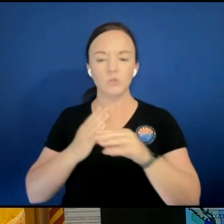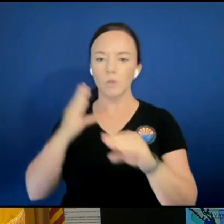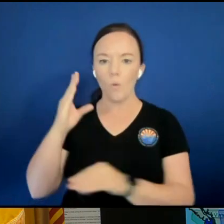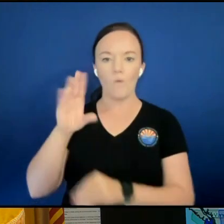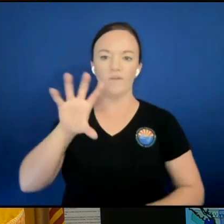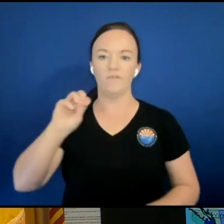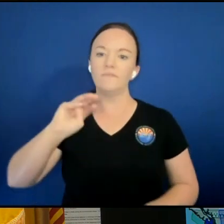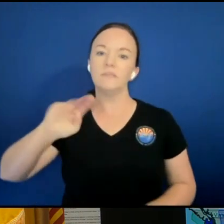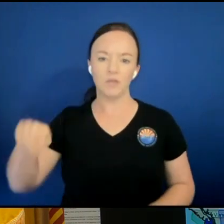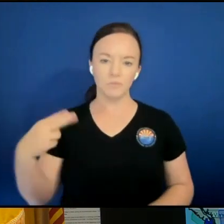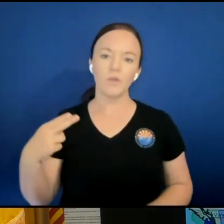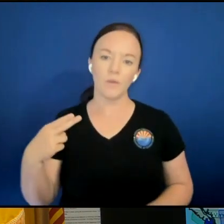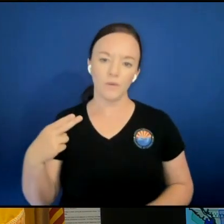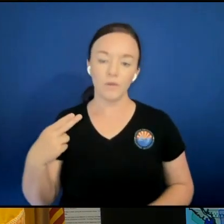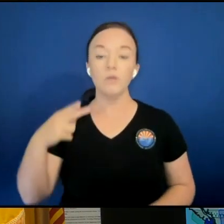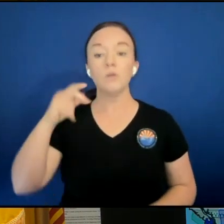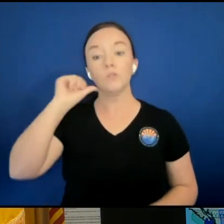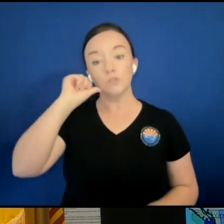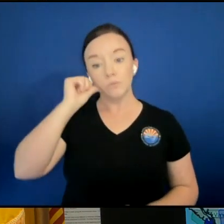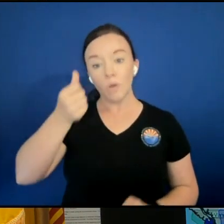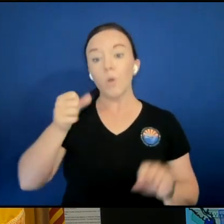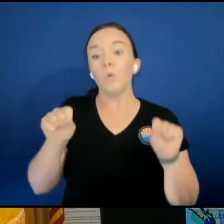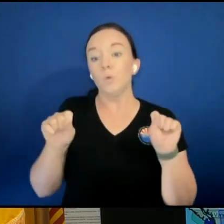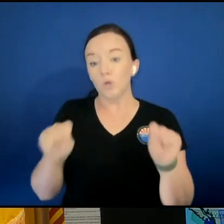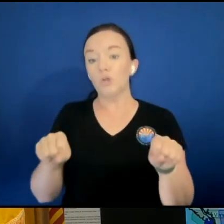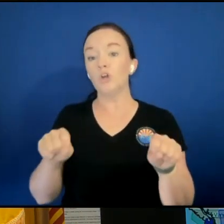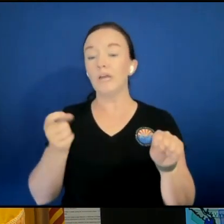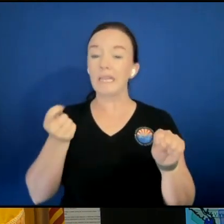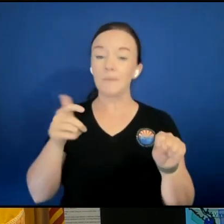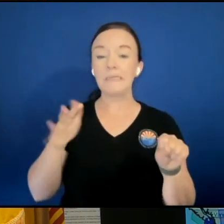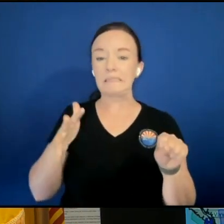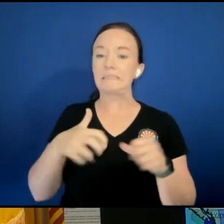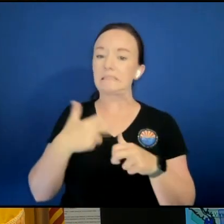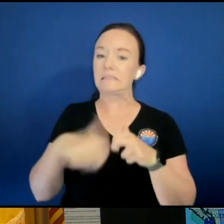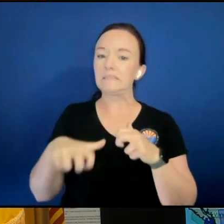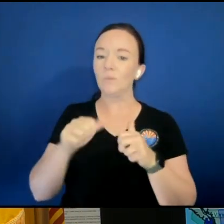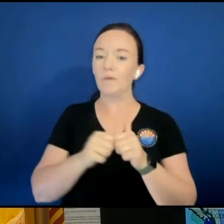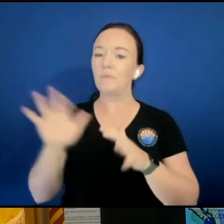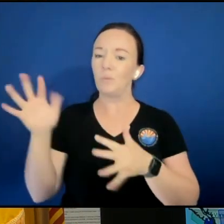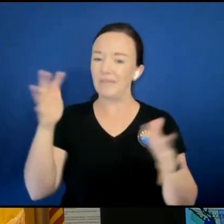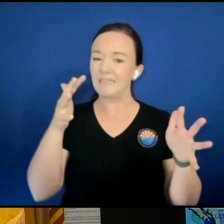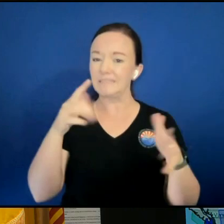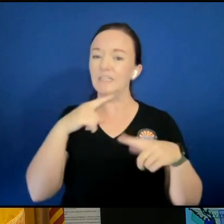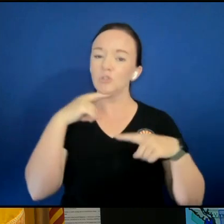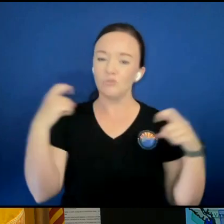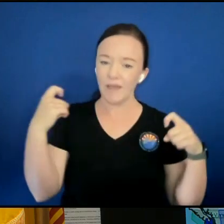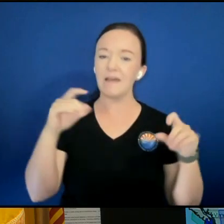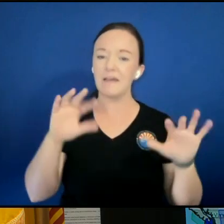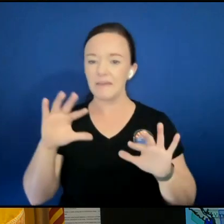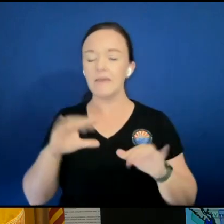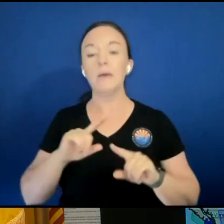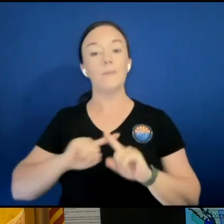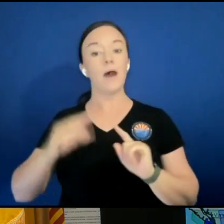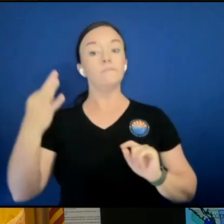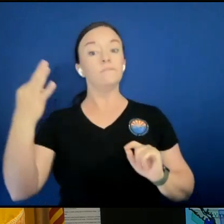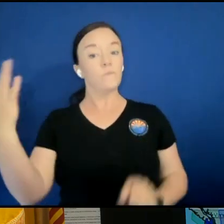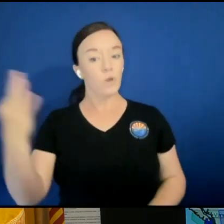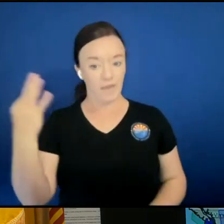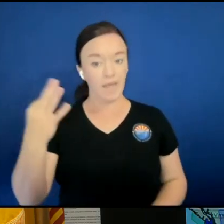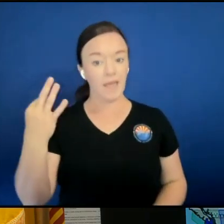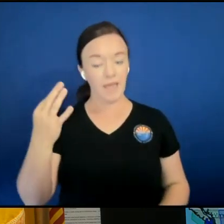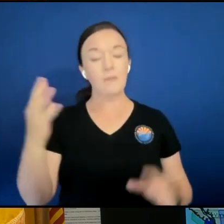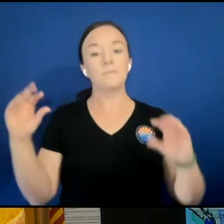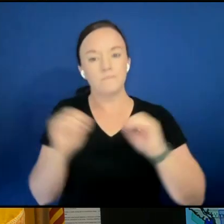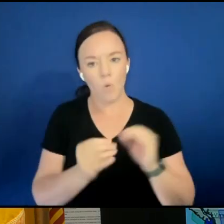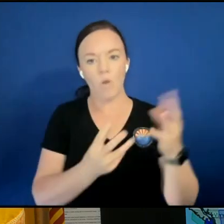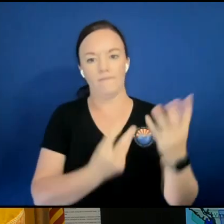So tomorrow could get a little bit messy with those winds, but as we move into Friday, we continue to pump some of that moisture